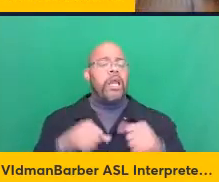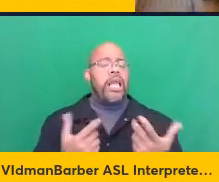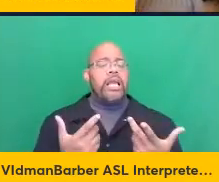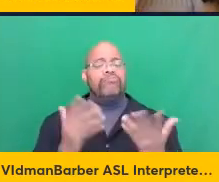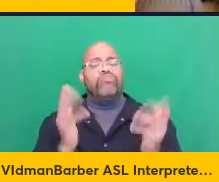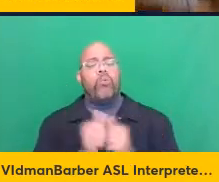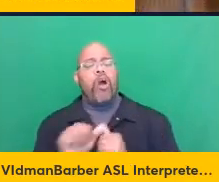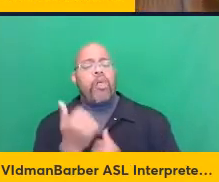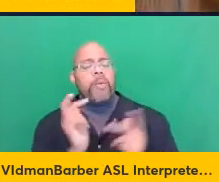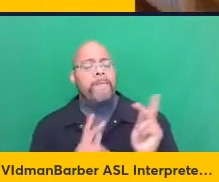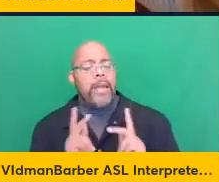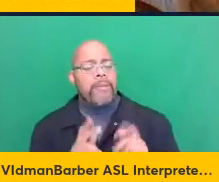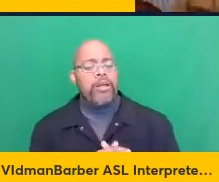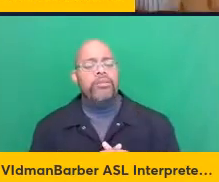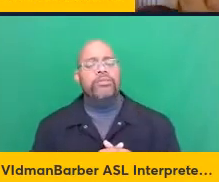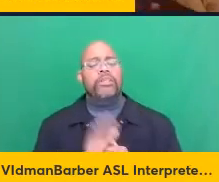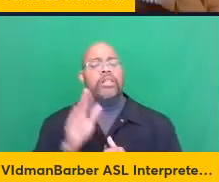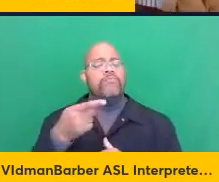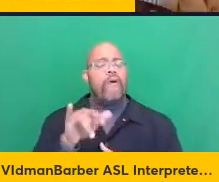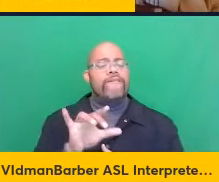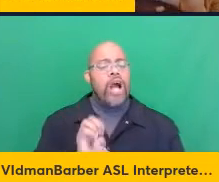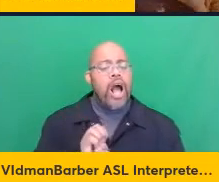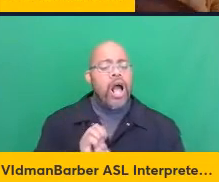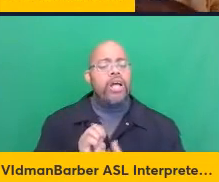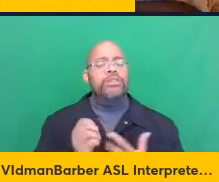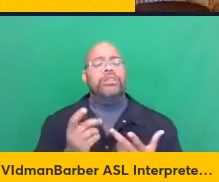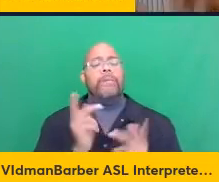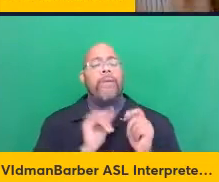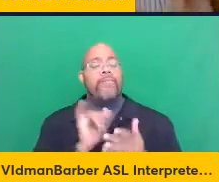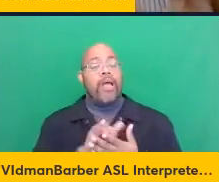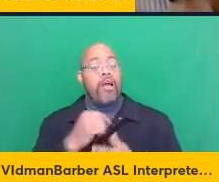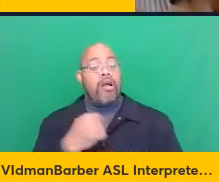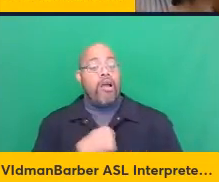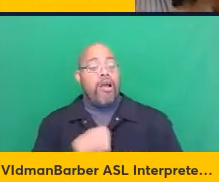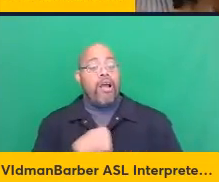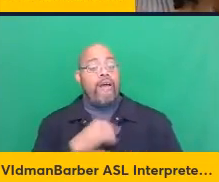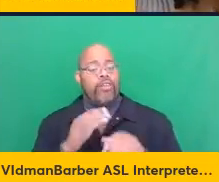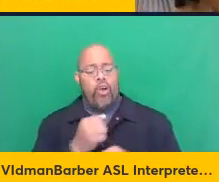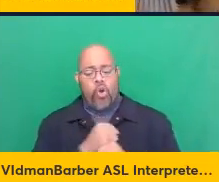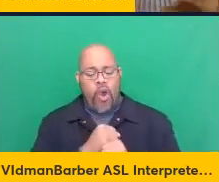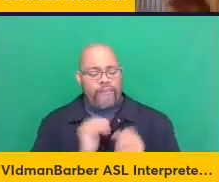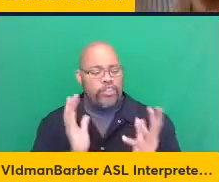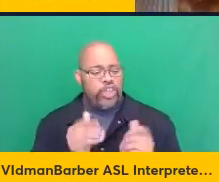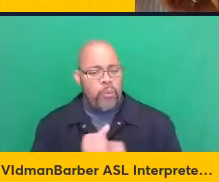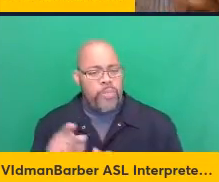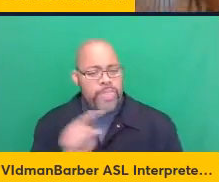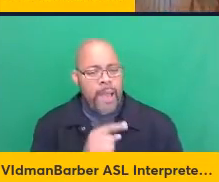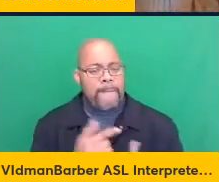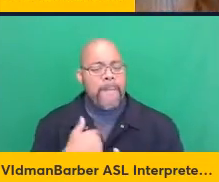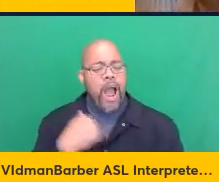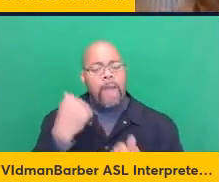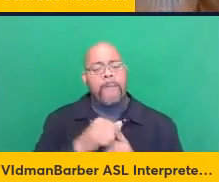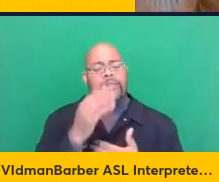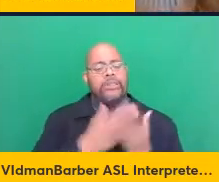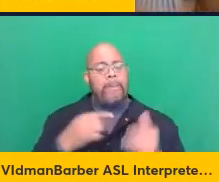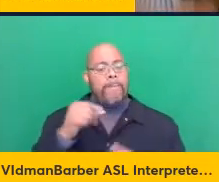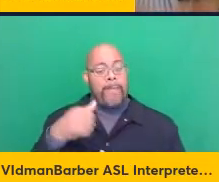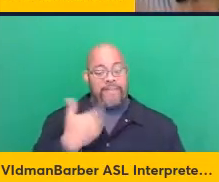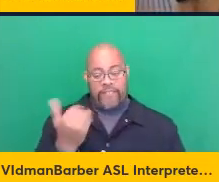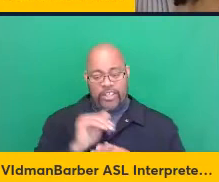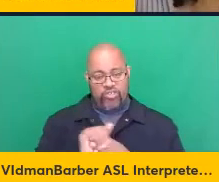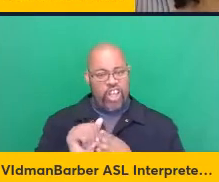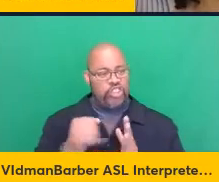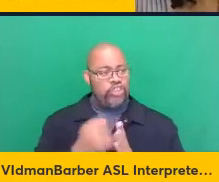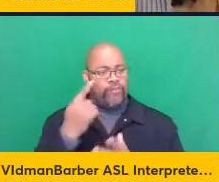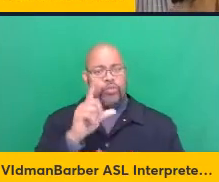chat with other people on their profiles. There are people that I have done coffee chats with. I remember somebody even paid me $15